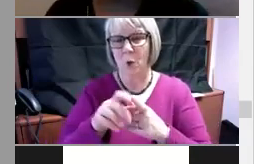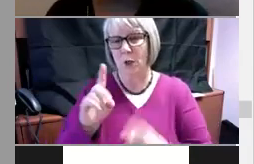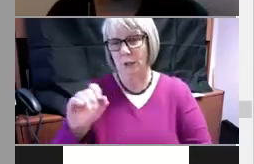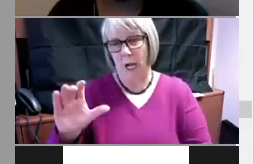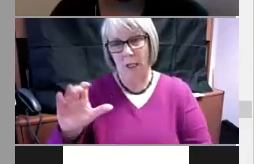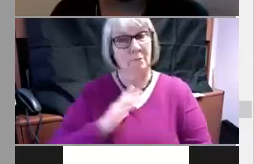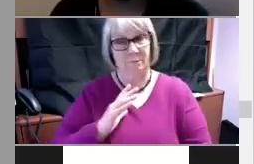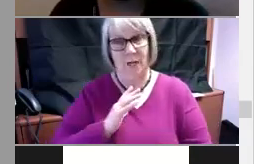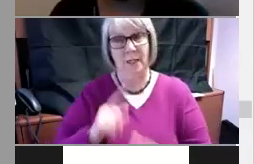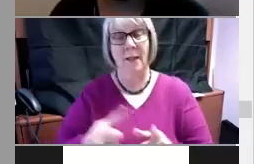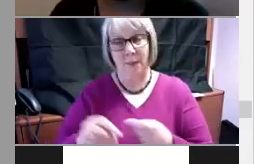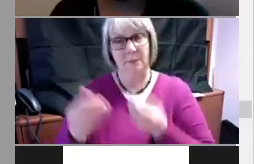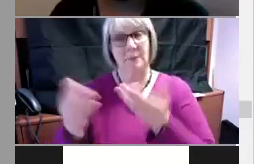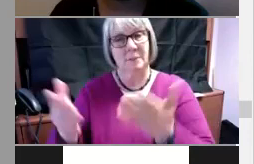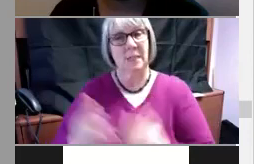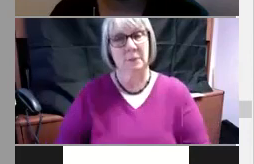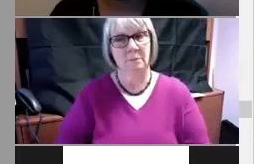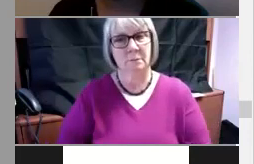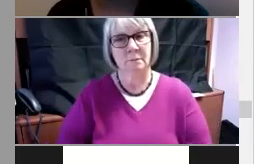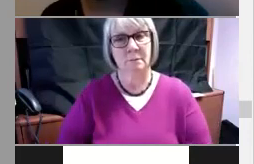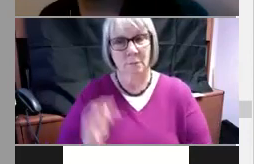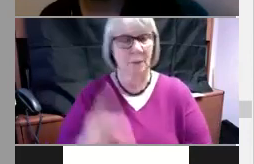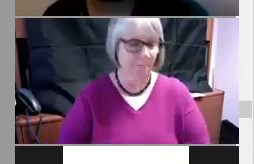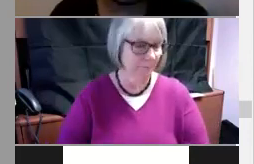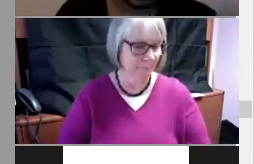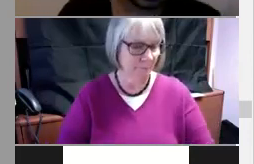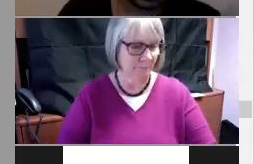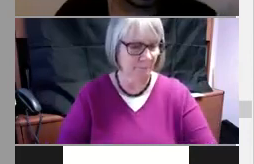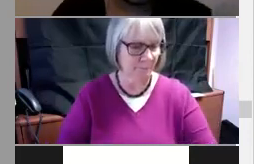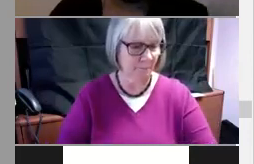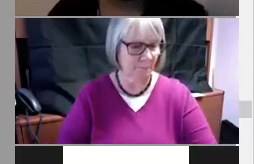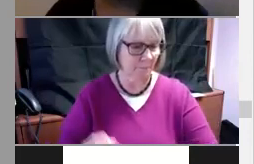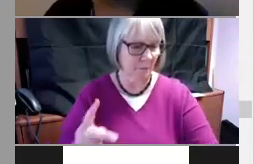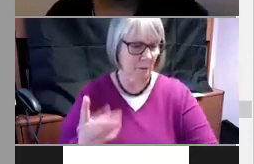and then you submit that. Okay. Thank you.